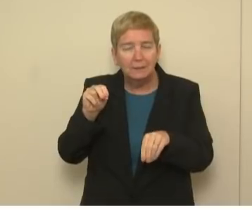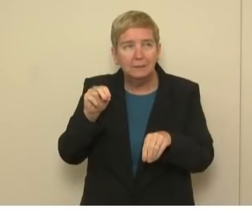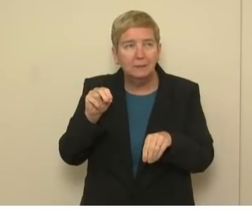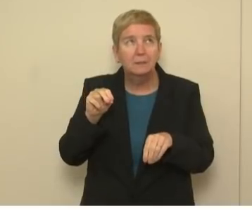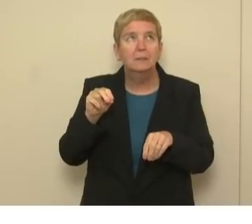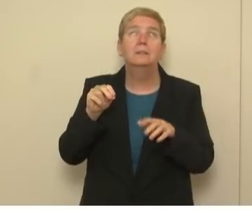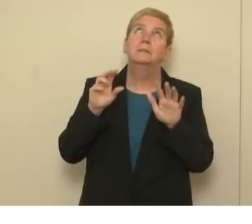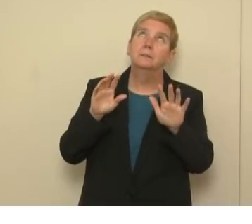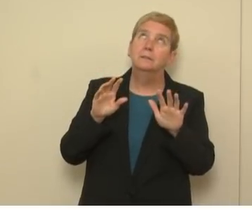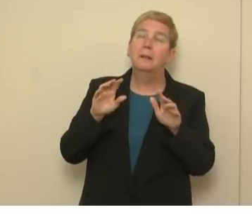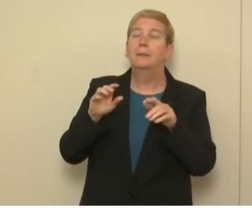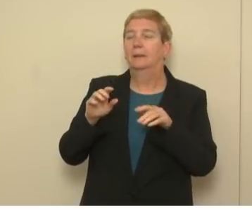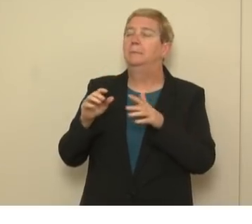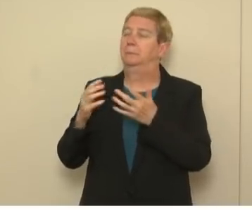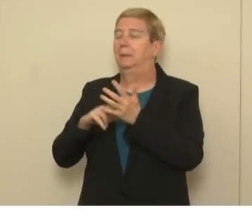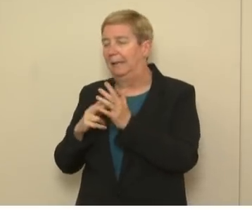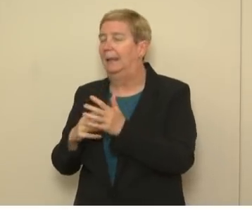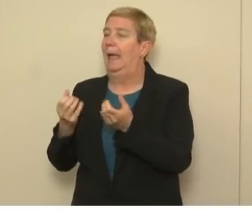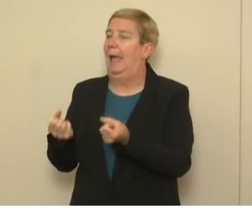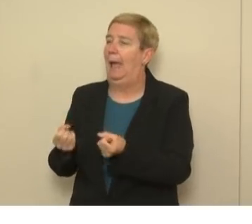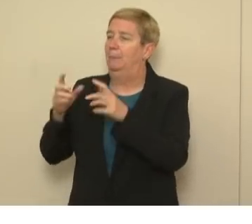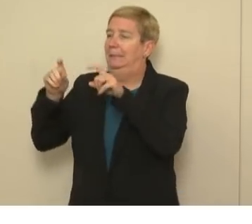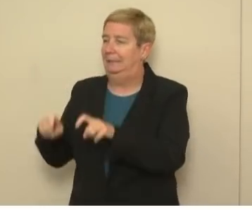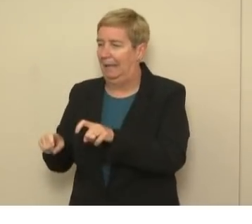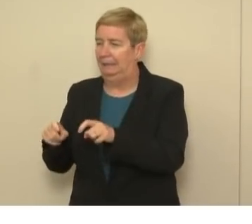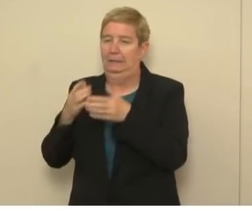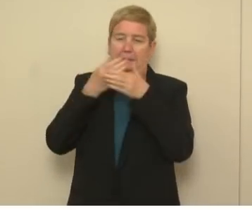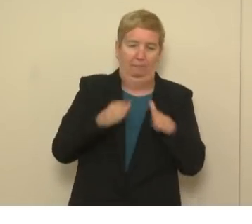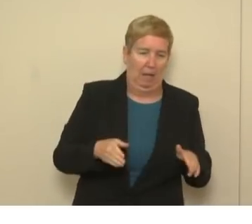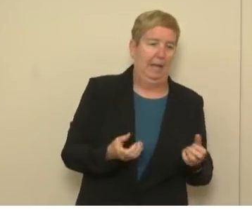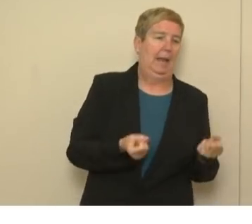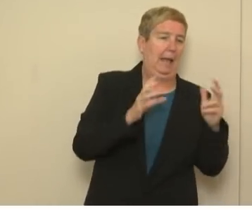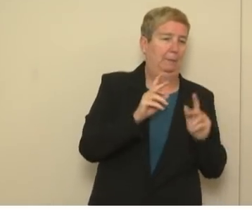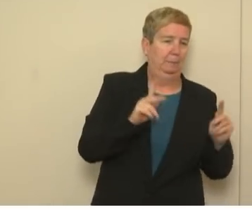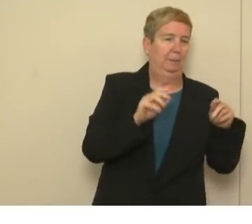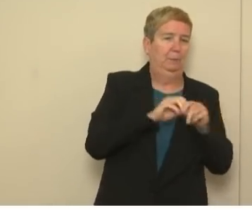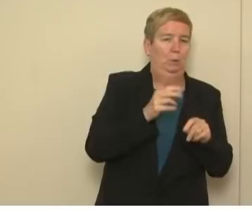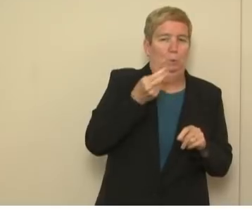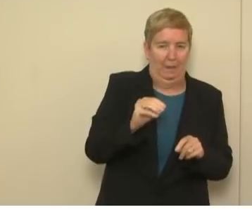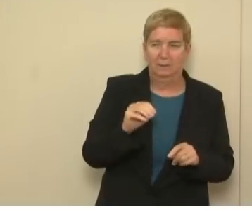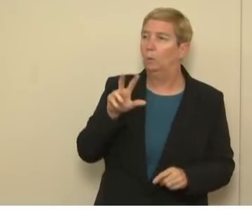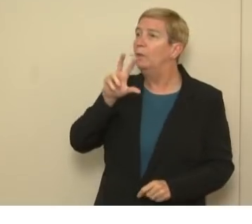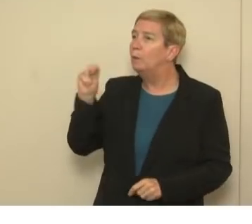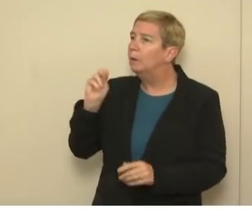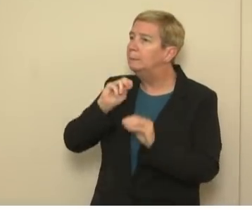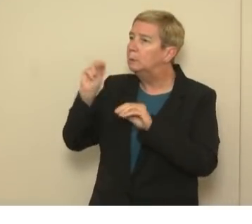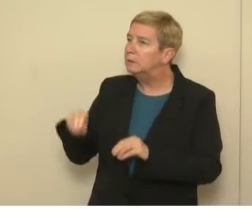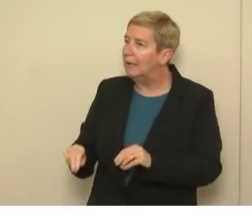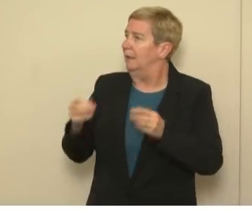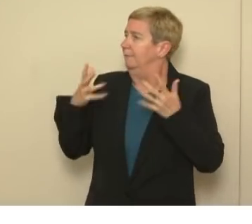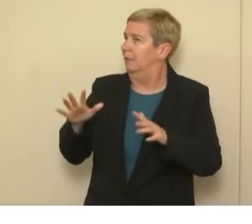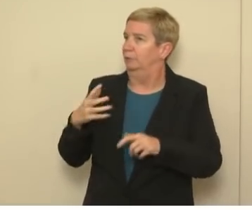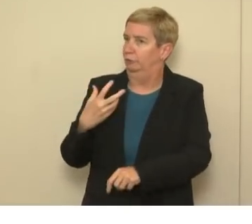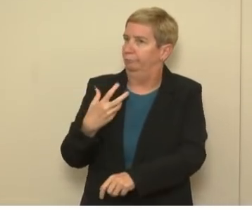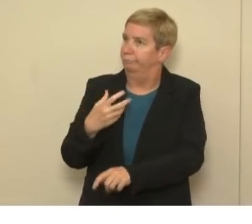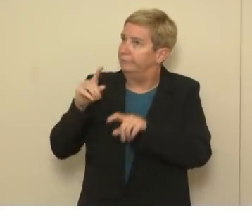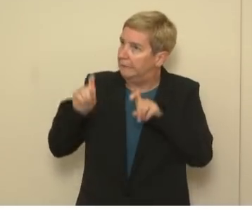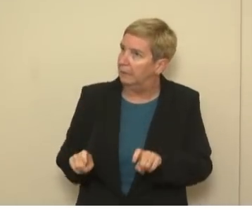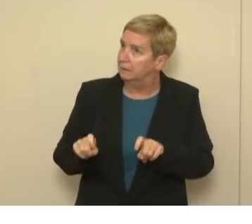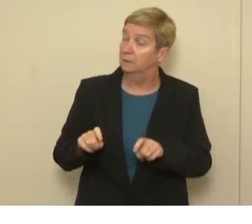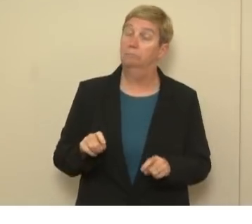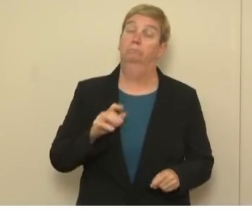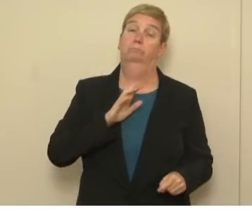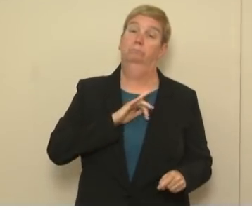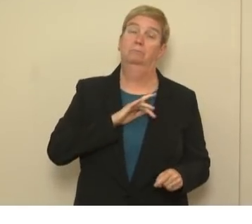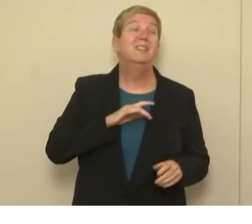at least the number of tests divided by the population is over 30%. I want to highlight that this journey about